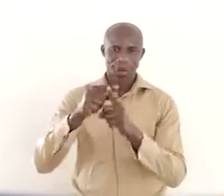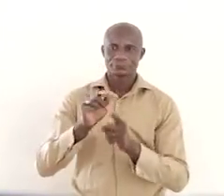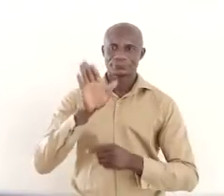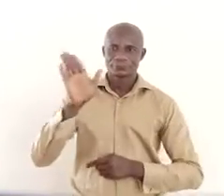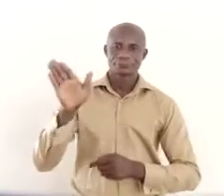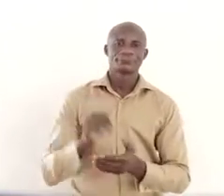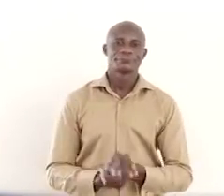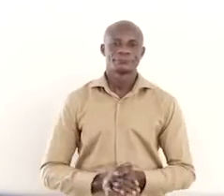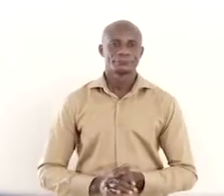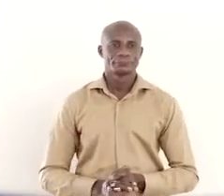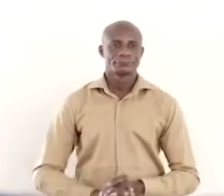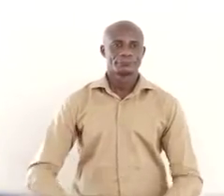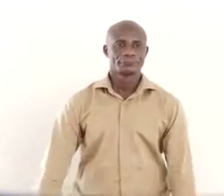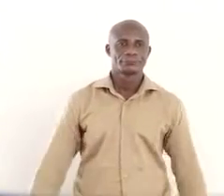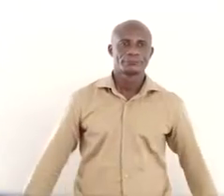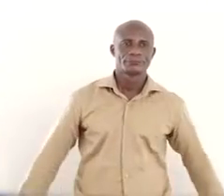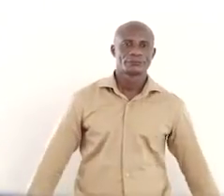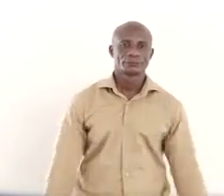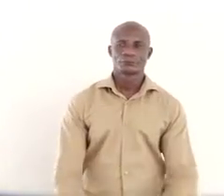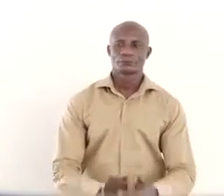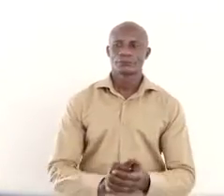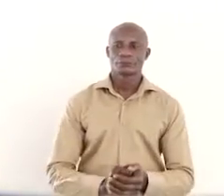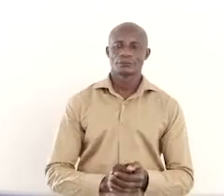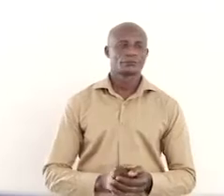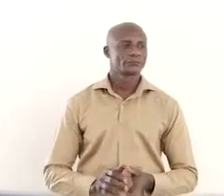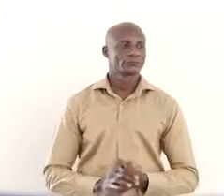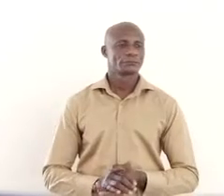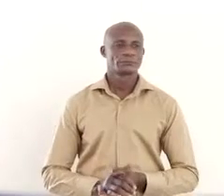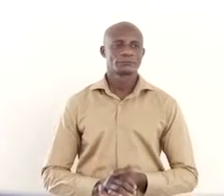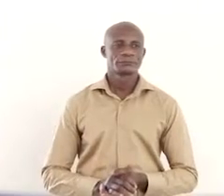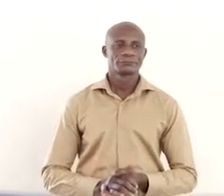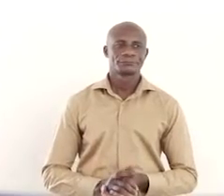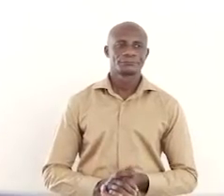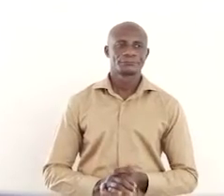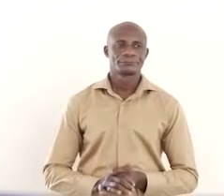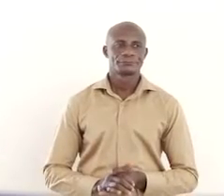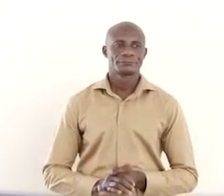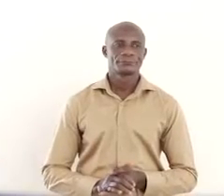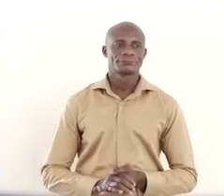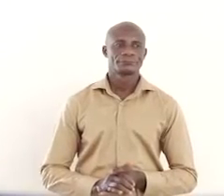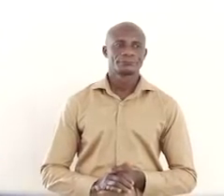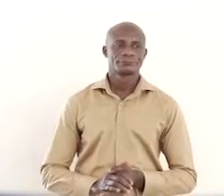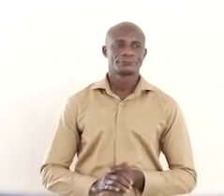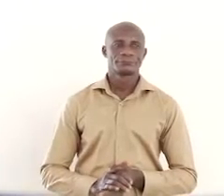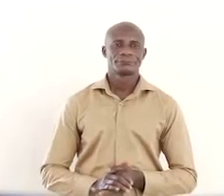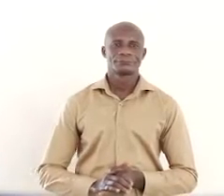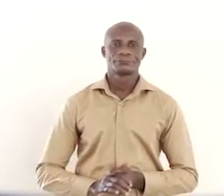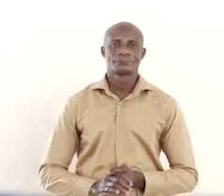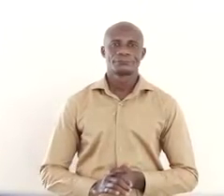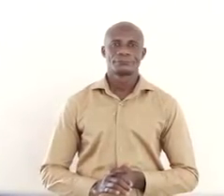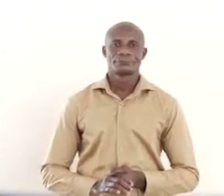an angelic chant I proclaim the jubilation of rejuvenation.